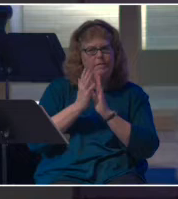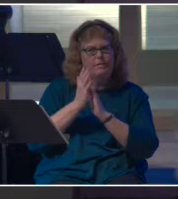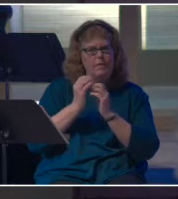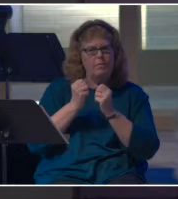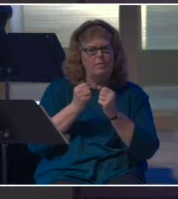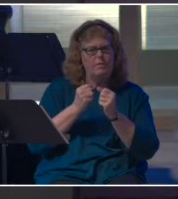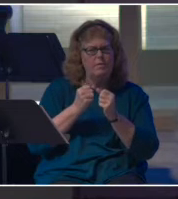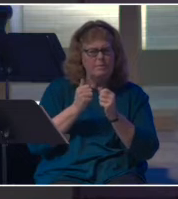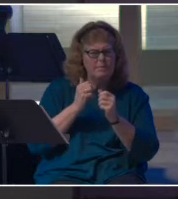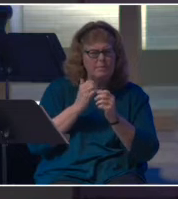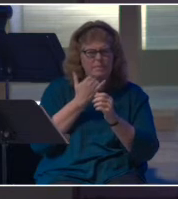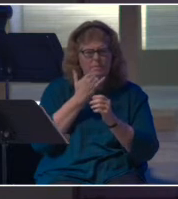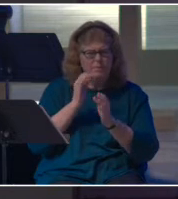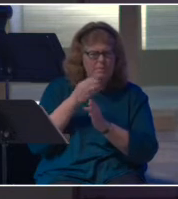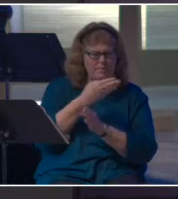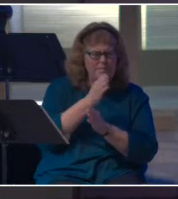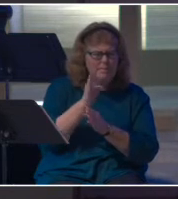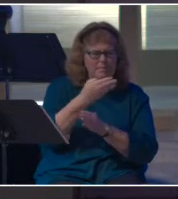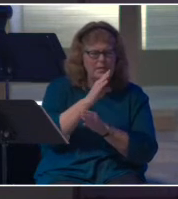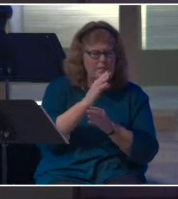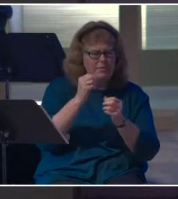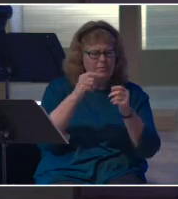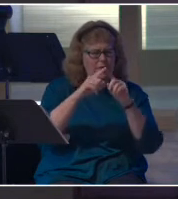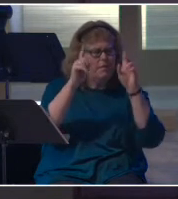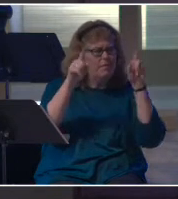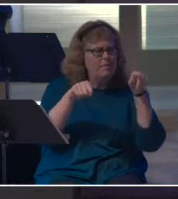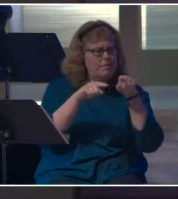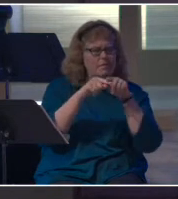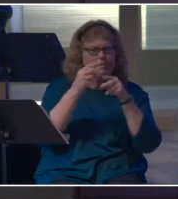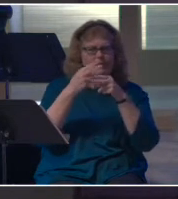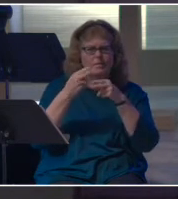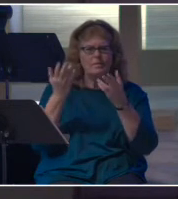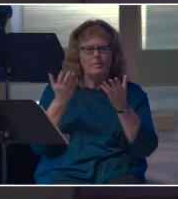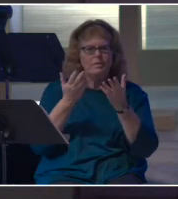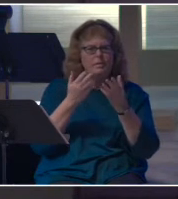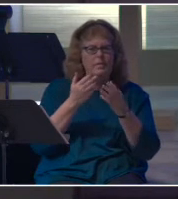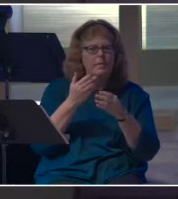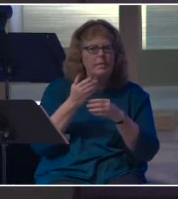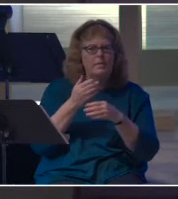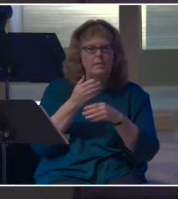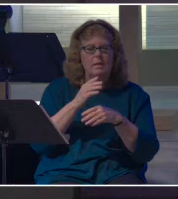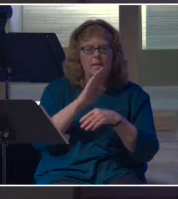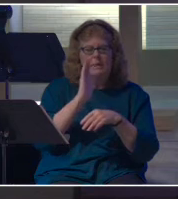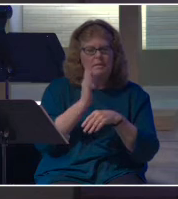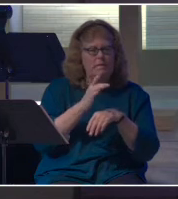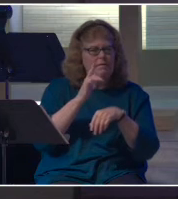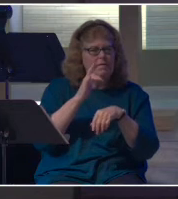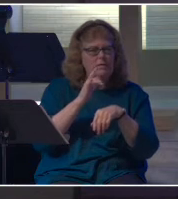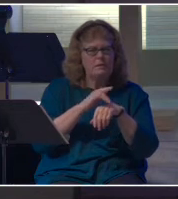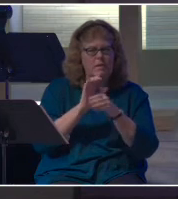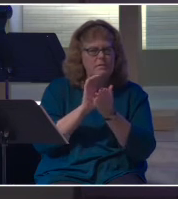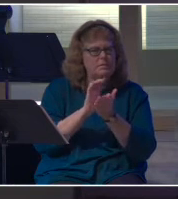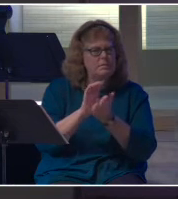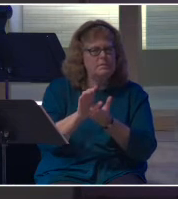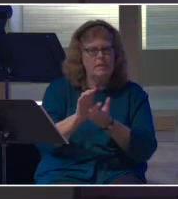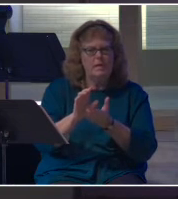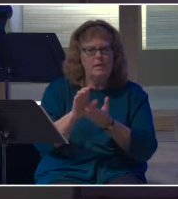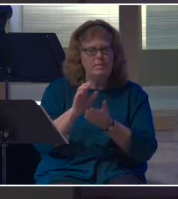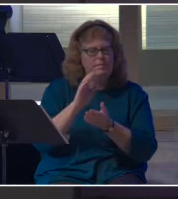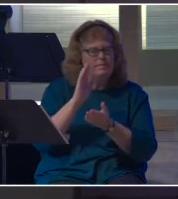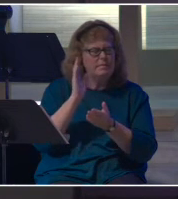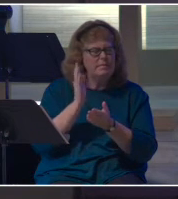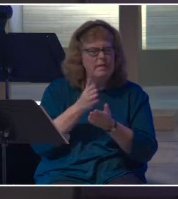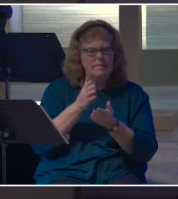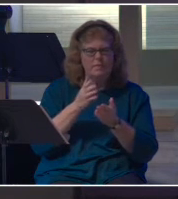backcountry roads that don't even have street signs, and they are never getting touched by a plow. Never